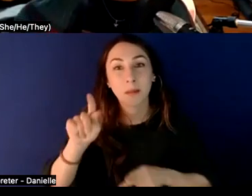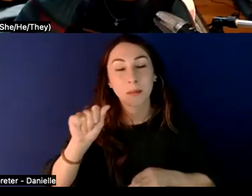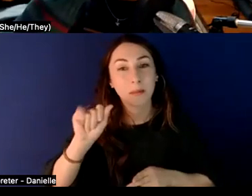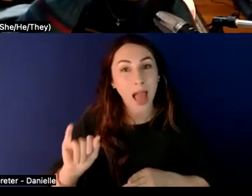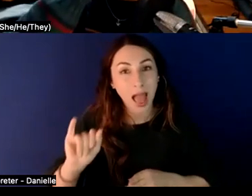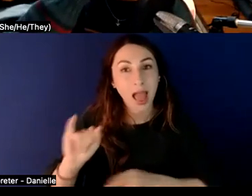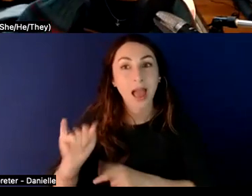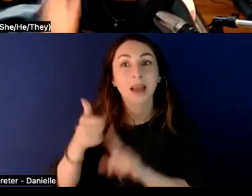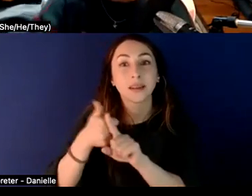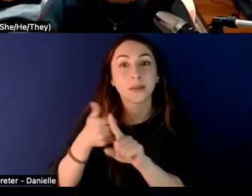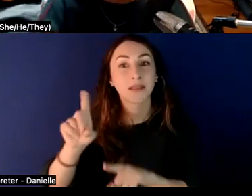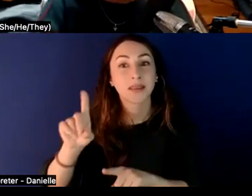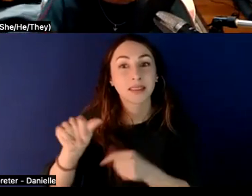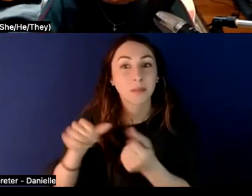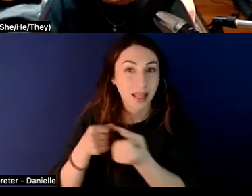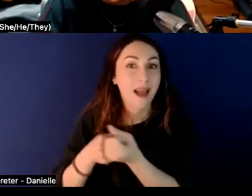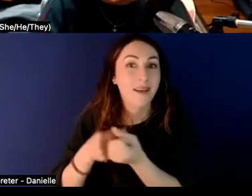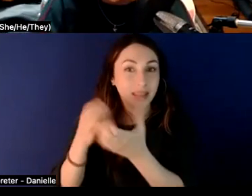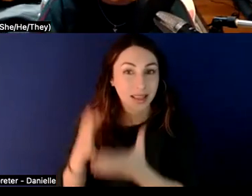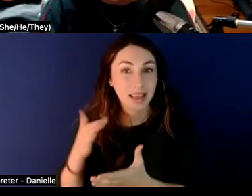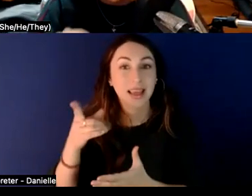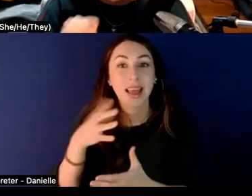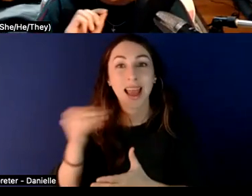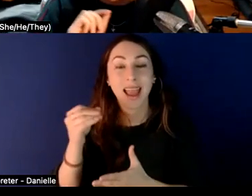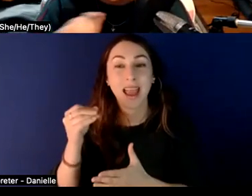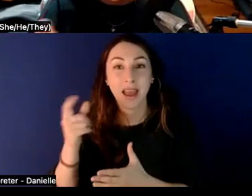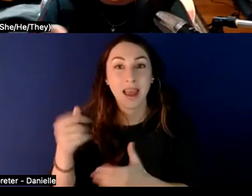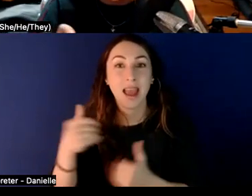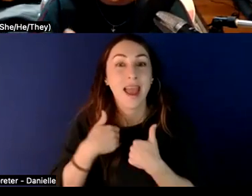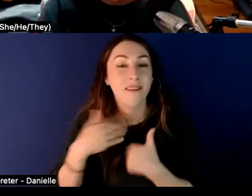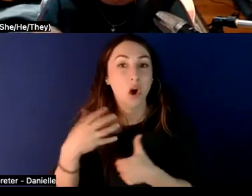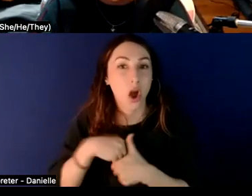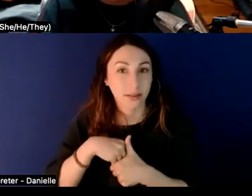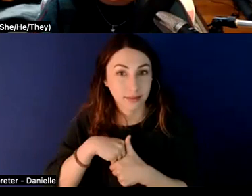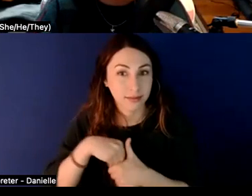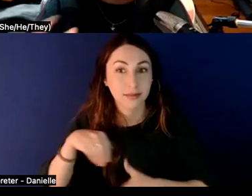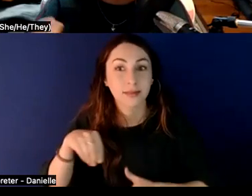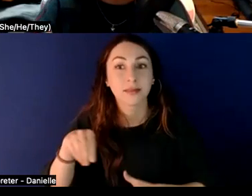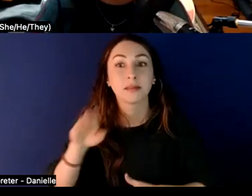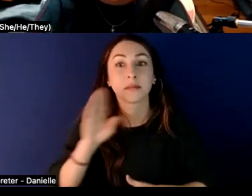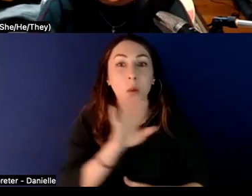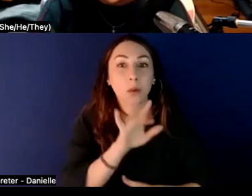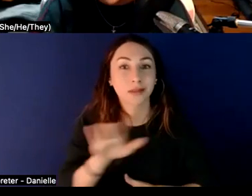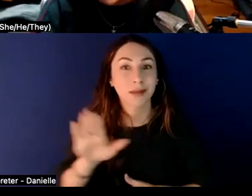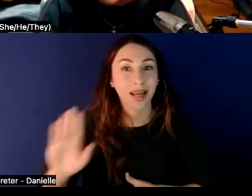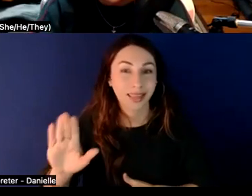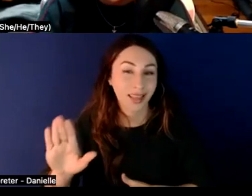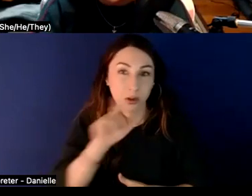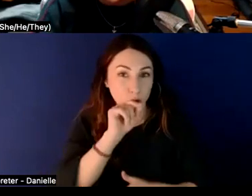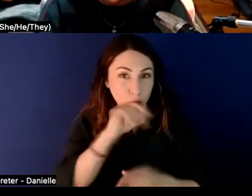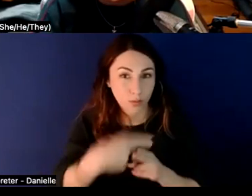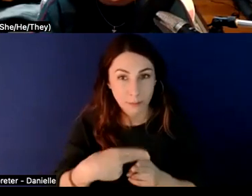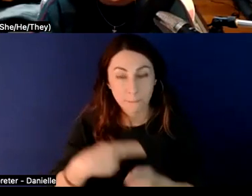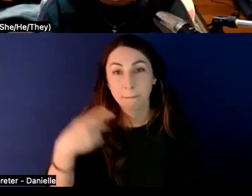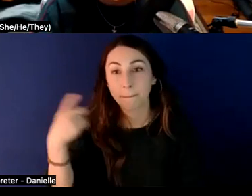disability advocate and is autistic. I'm gonna spell out their handle and then I'm gonna speak to that.